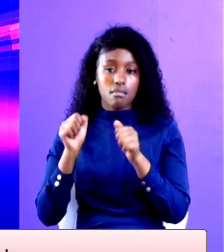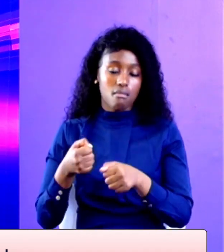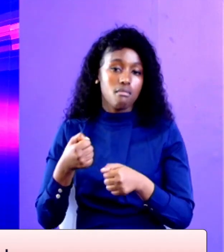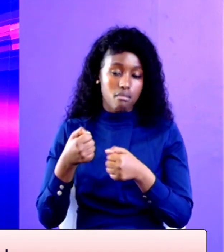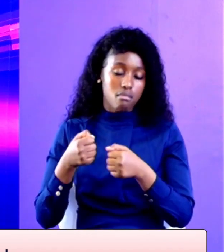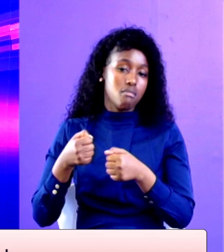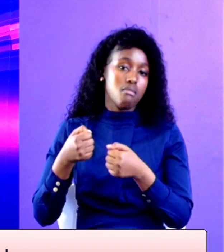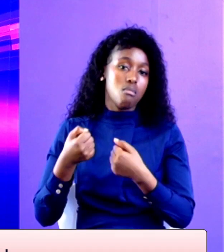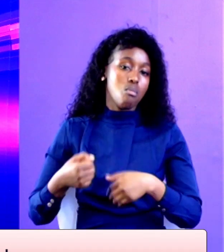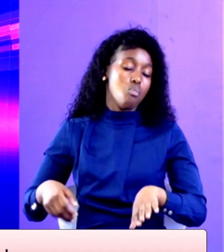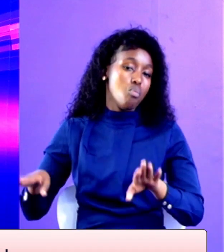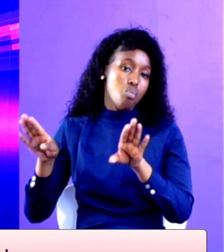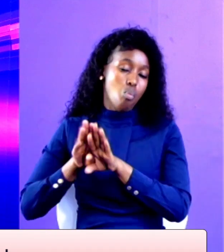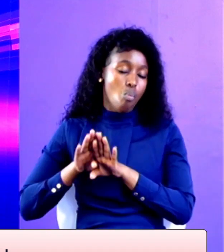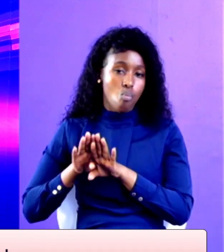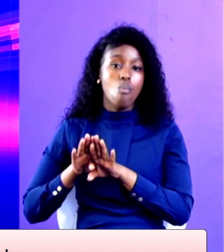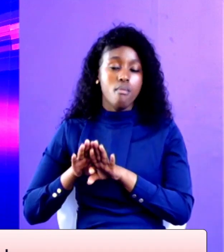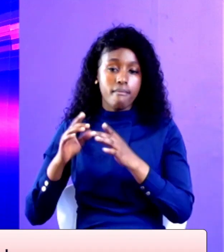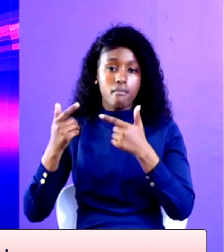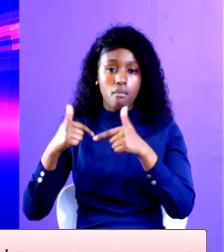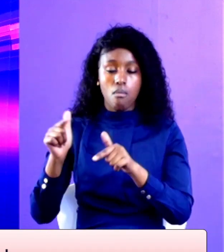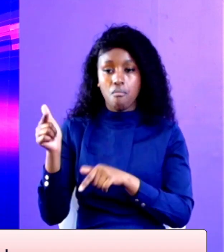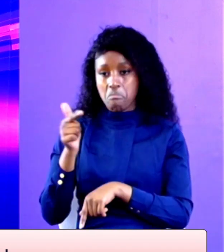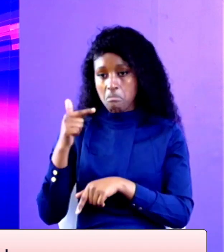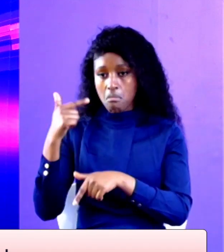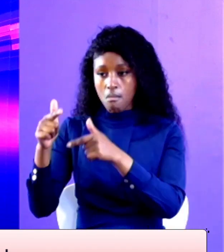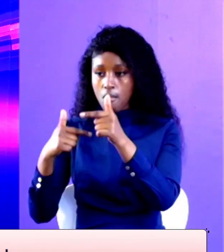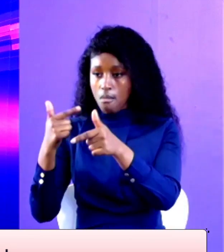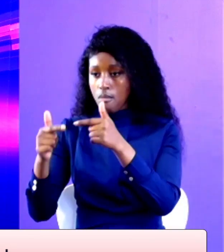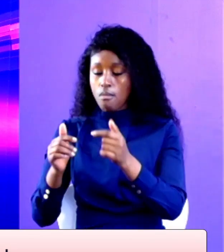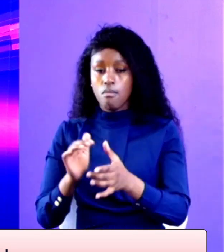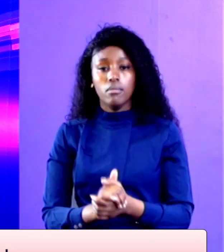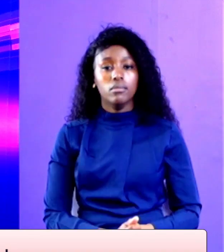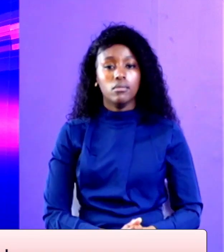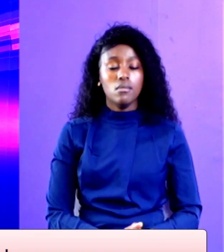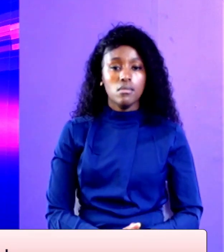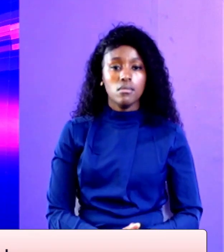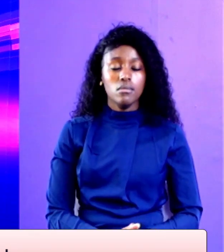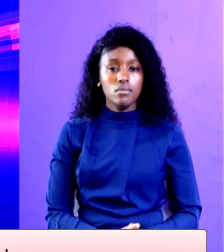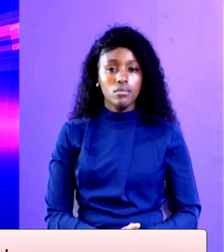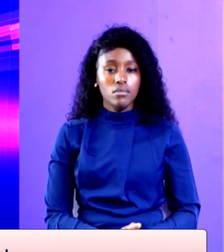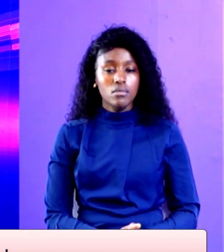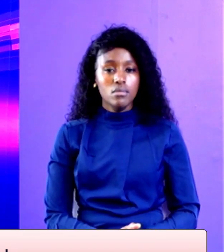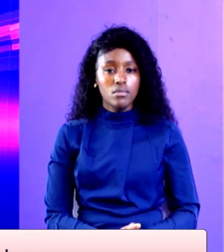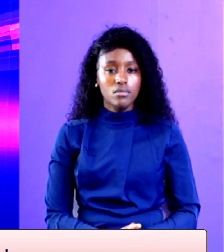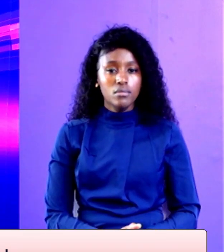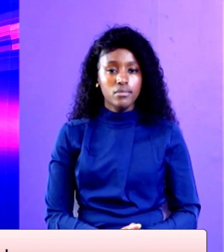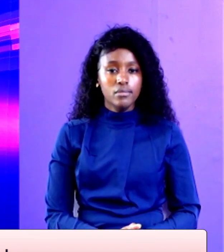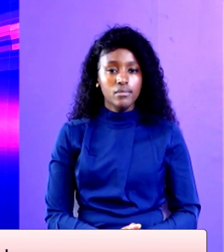leave the clips to play as we go. So,